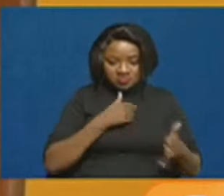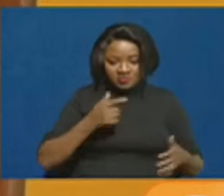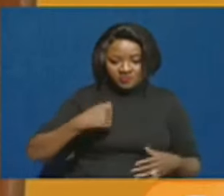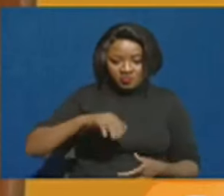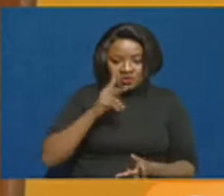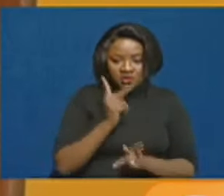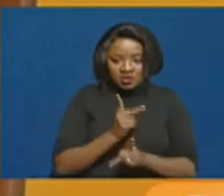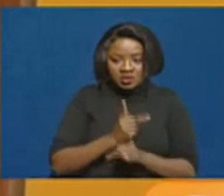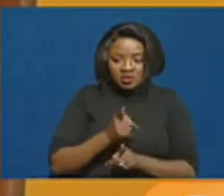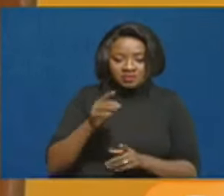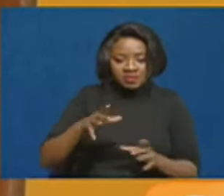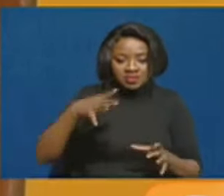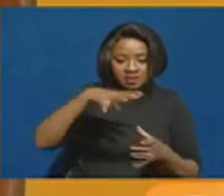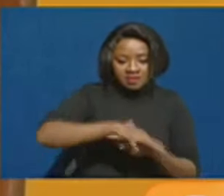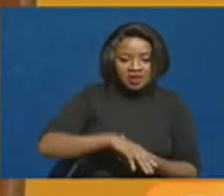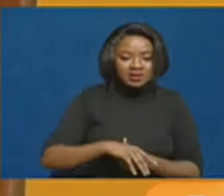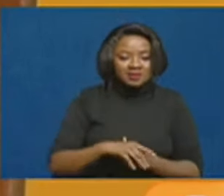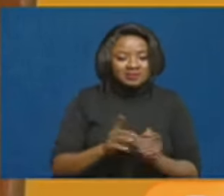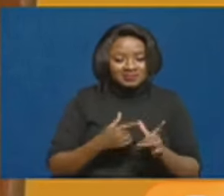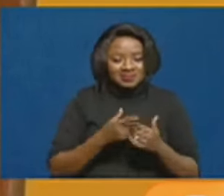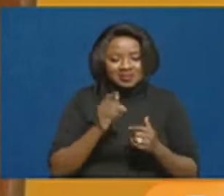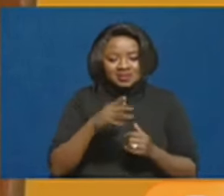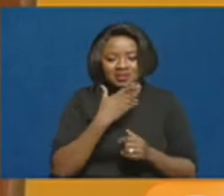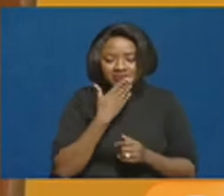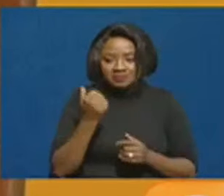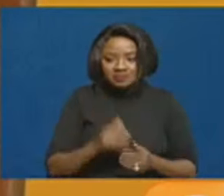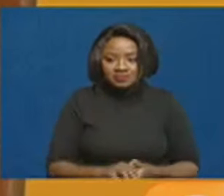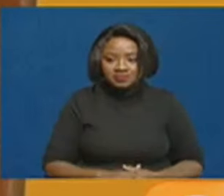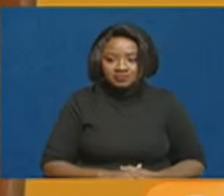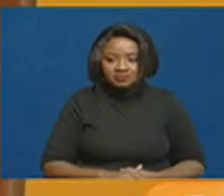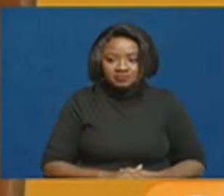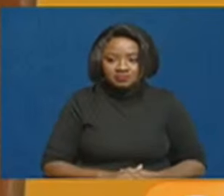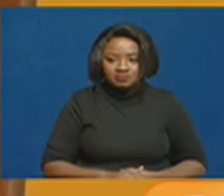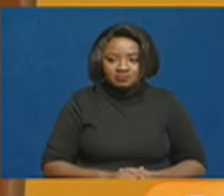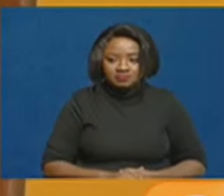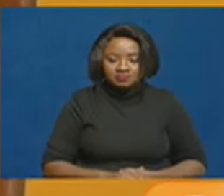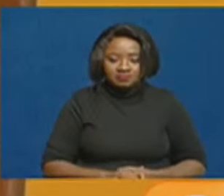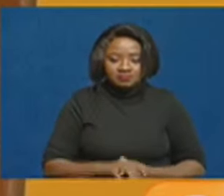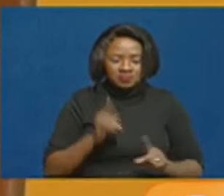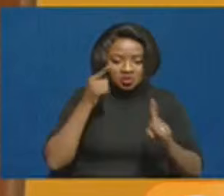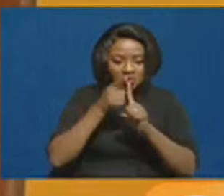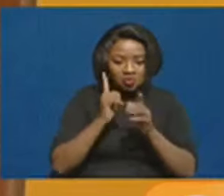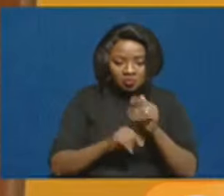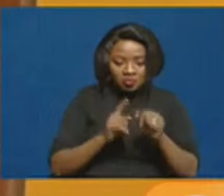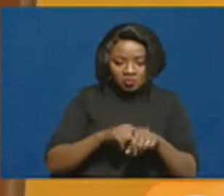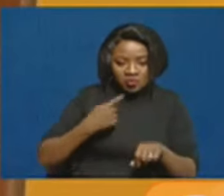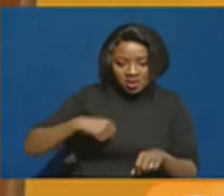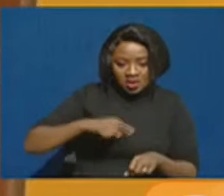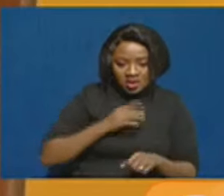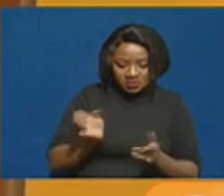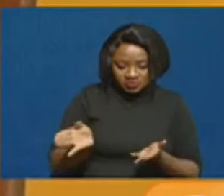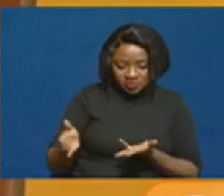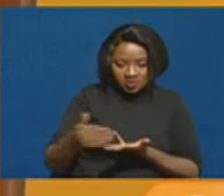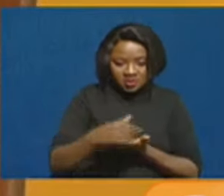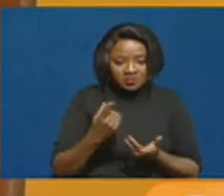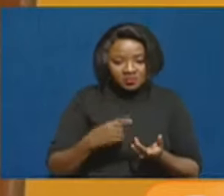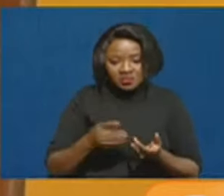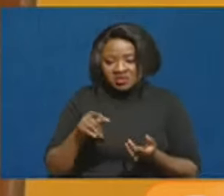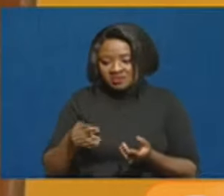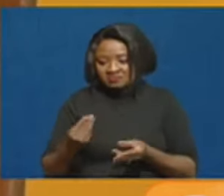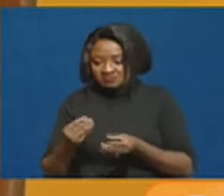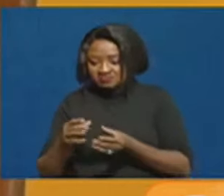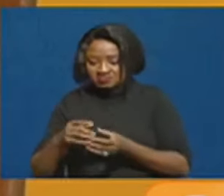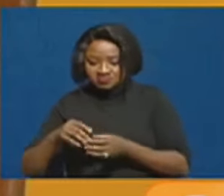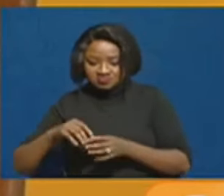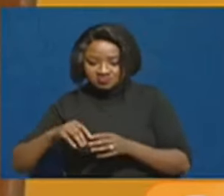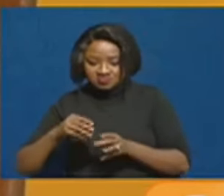gunny bags or the bins, it could have been better. Yeah. So that the time we collect them, it is just selling the recycles and the